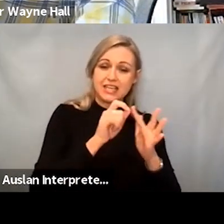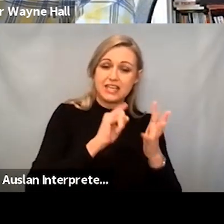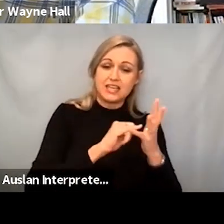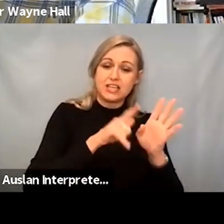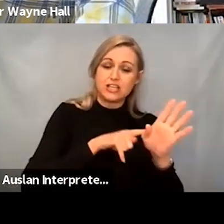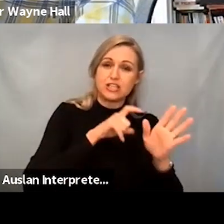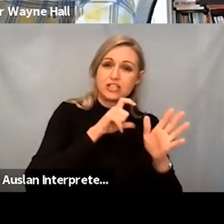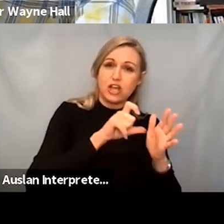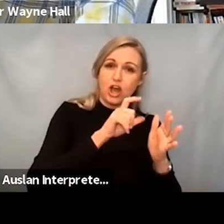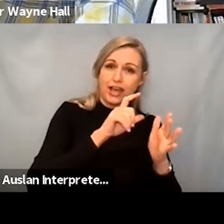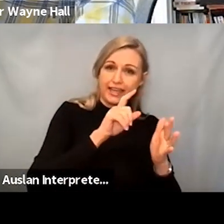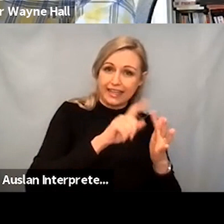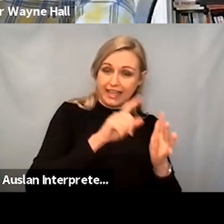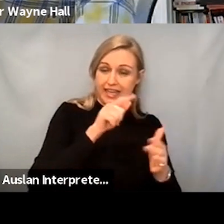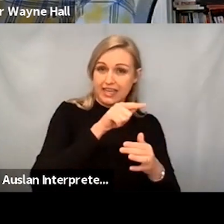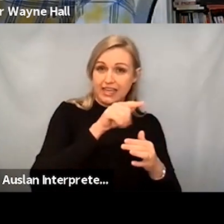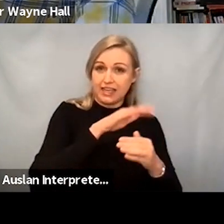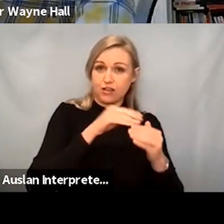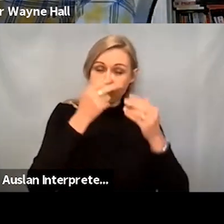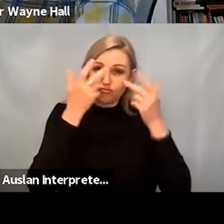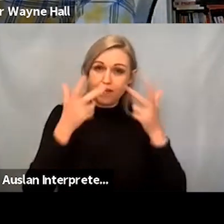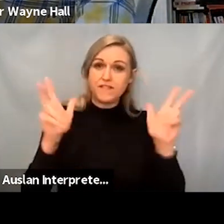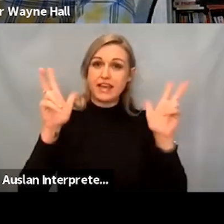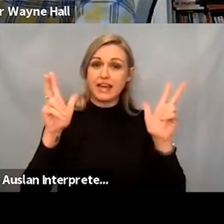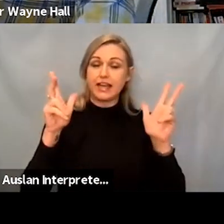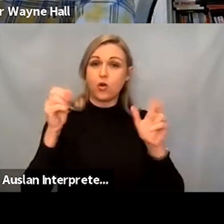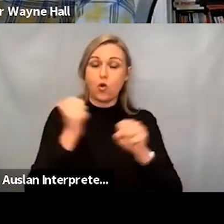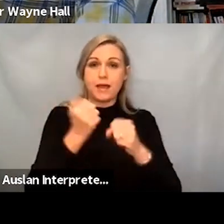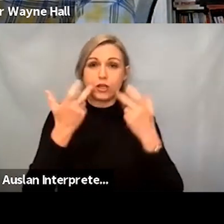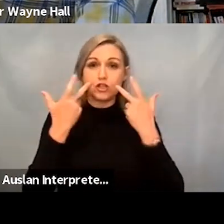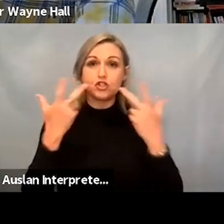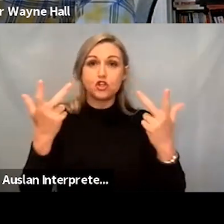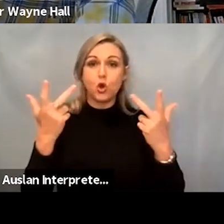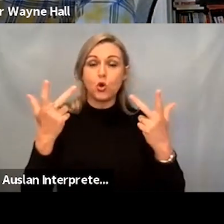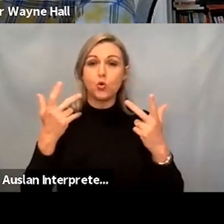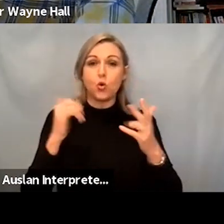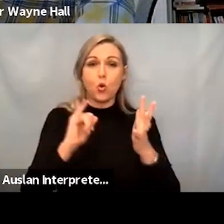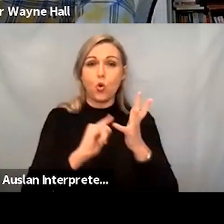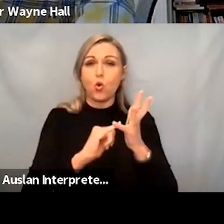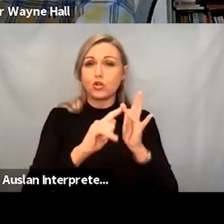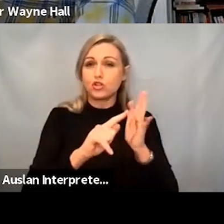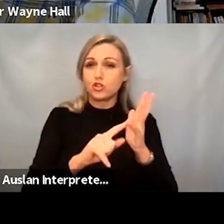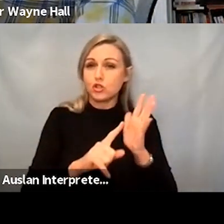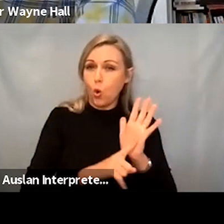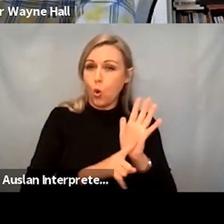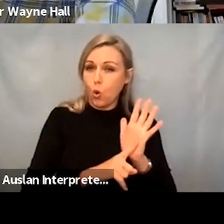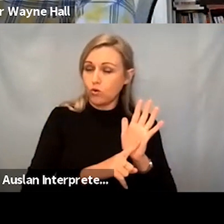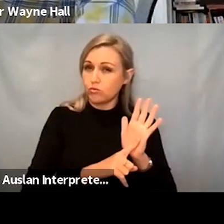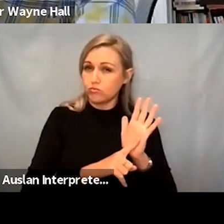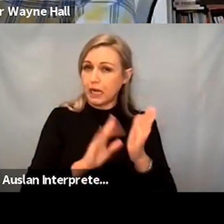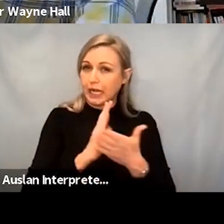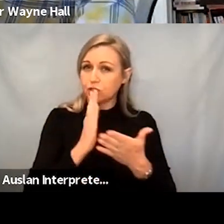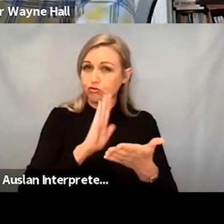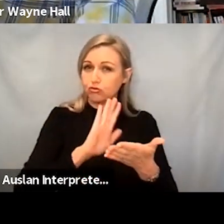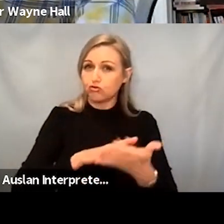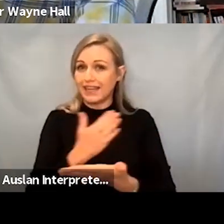to make manifest the psyche, or soul is the most literal translation. And